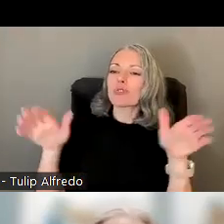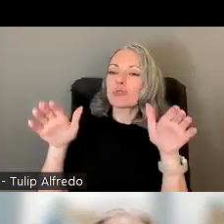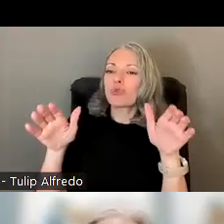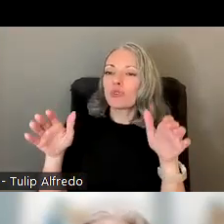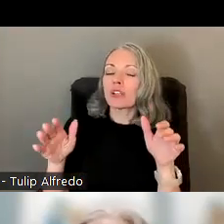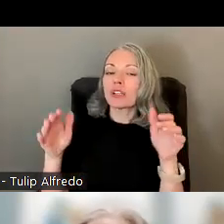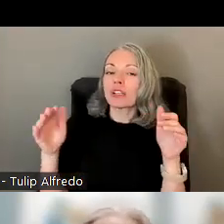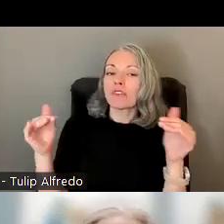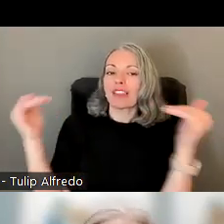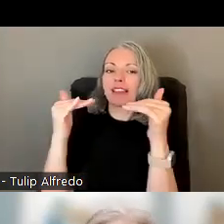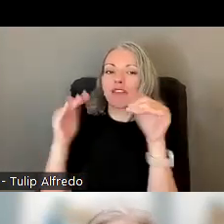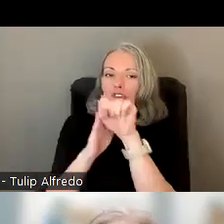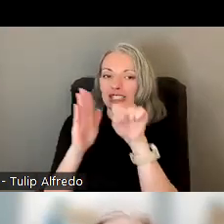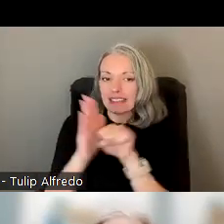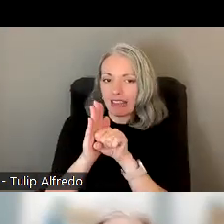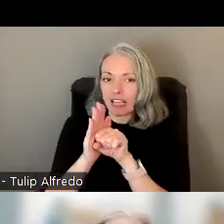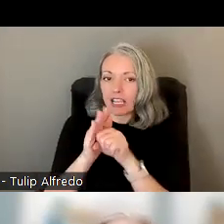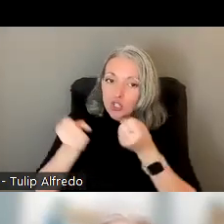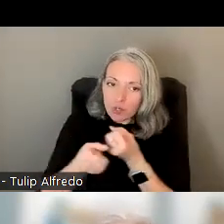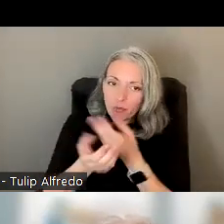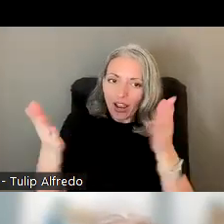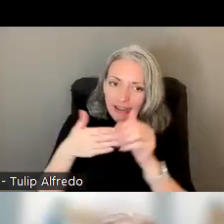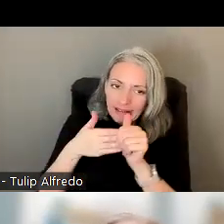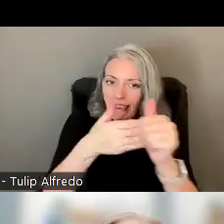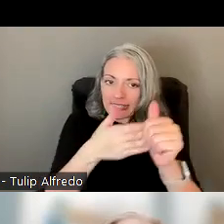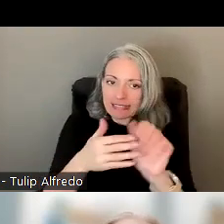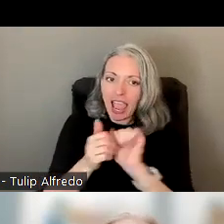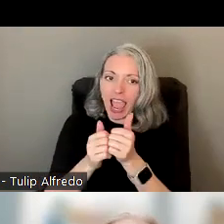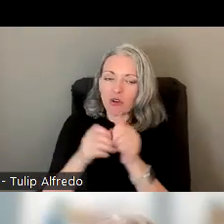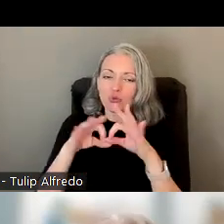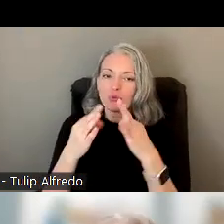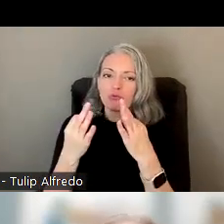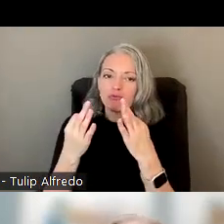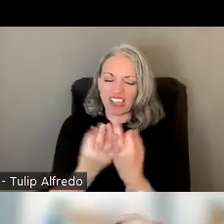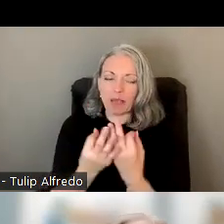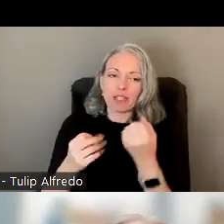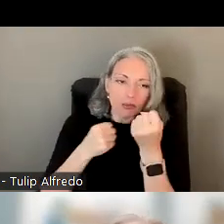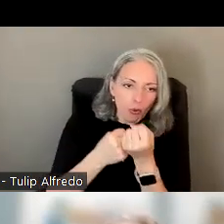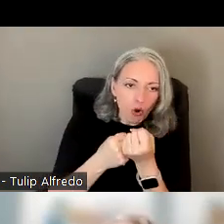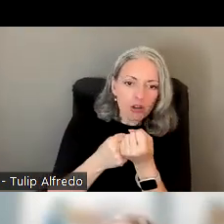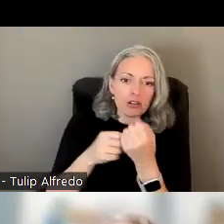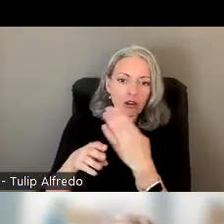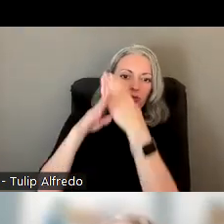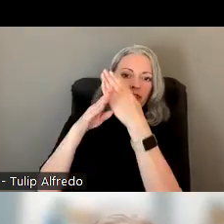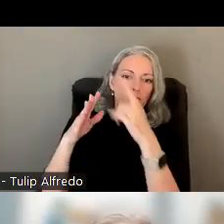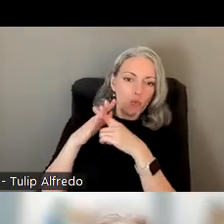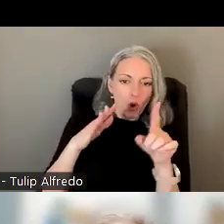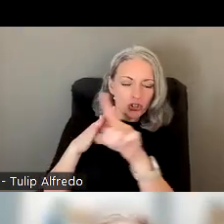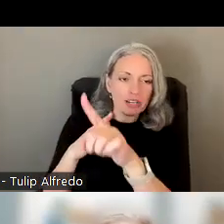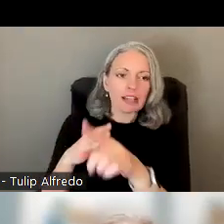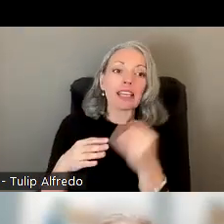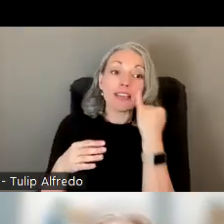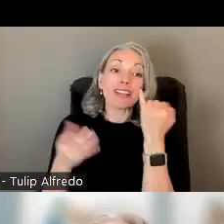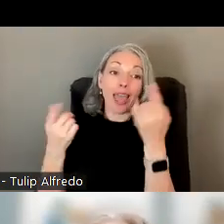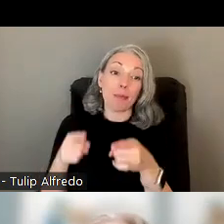to provide counties with guidance on how to better support families, help them prevent wandering, help them respond when it does happen.